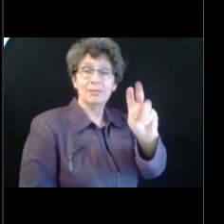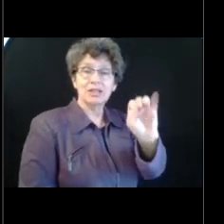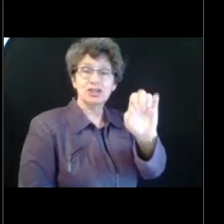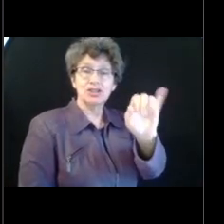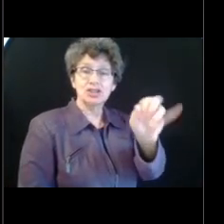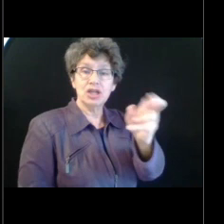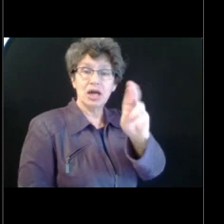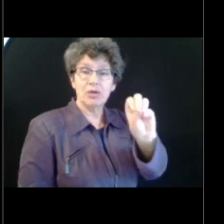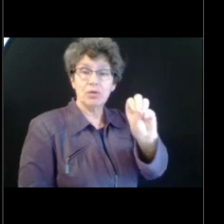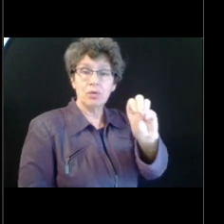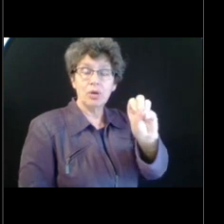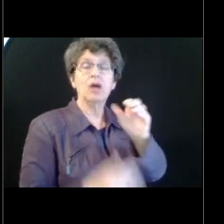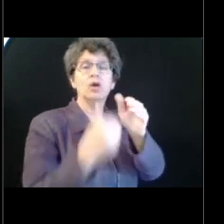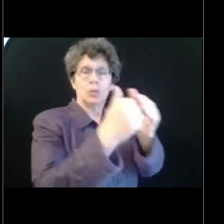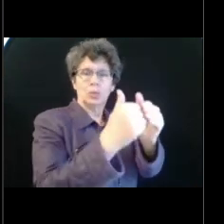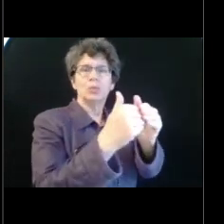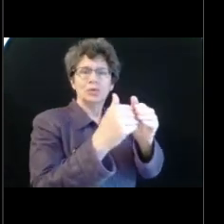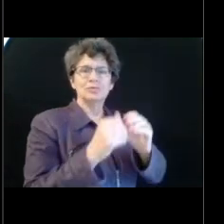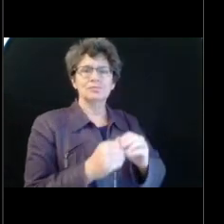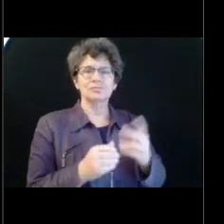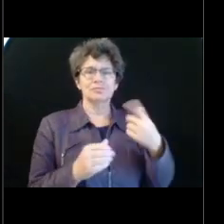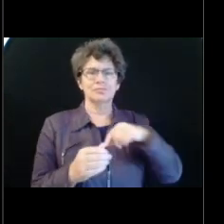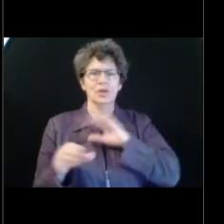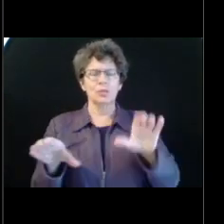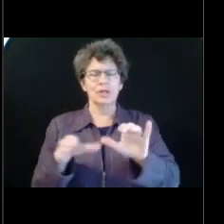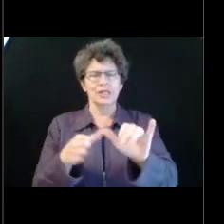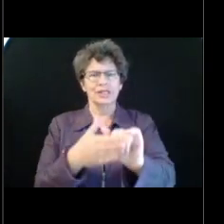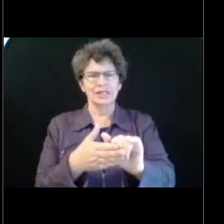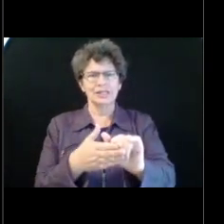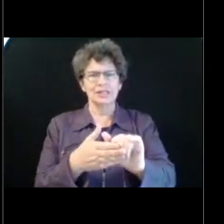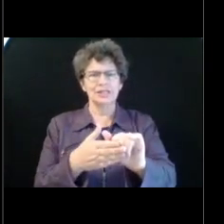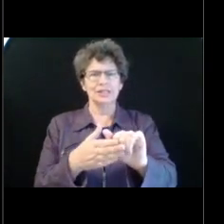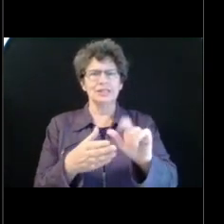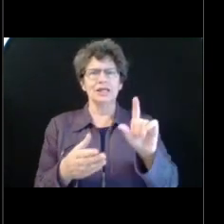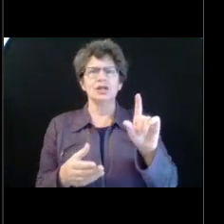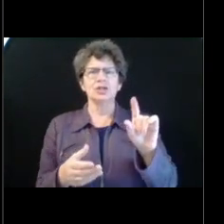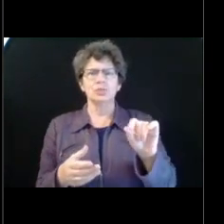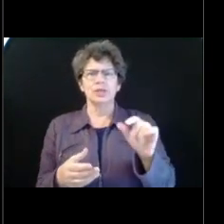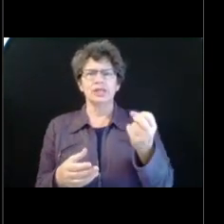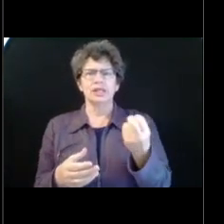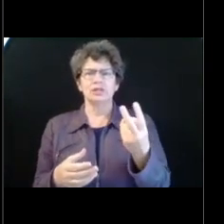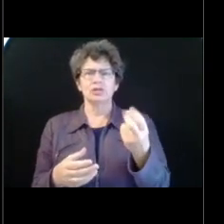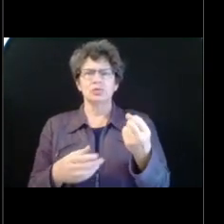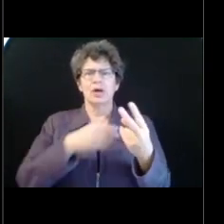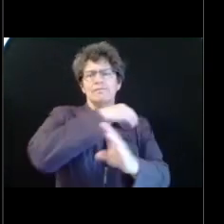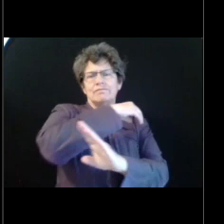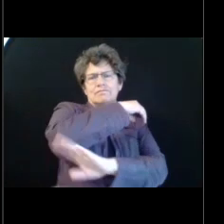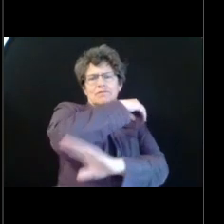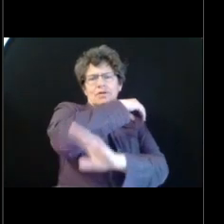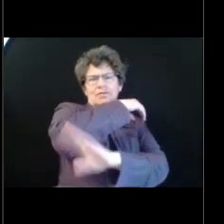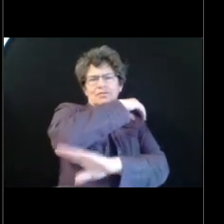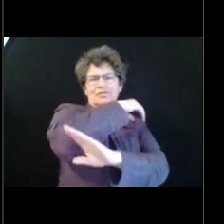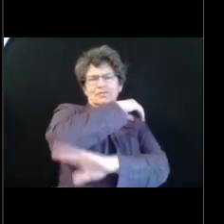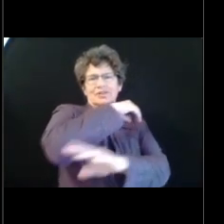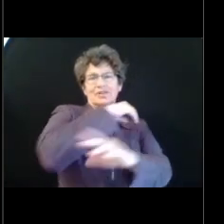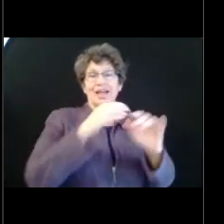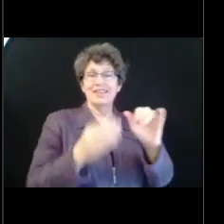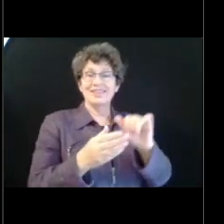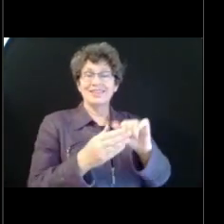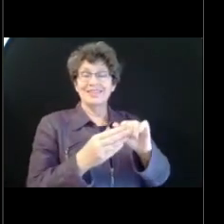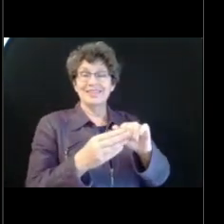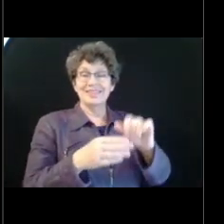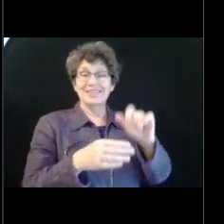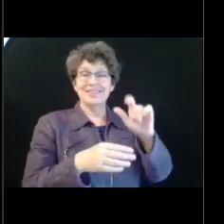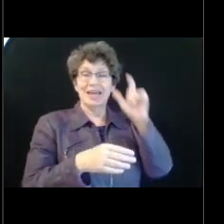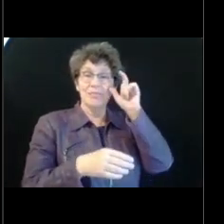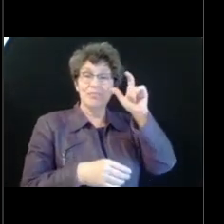And then we did this in the fall of 2012 at the time of a full moon. Why did we do it then?